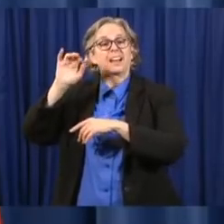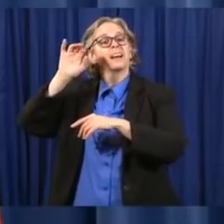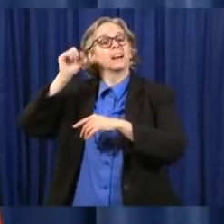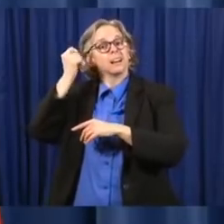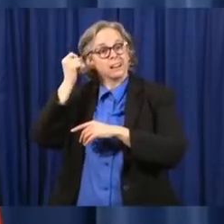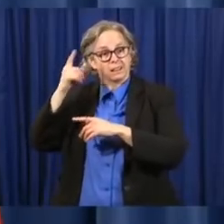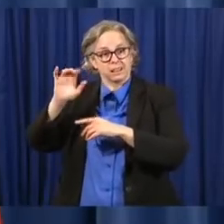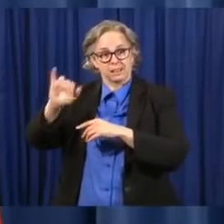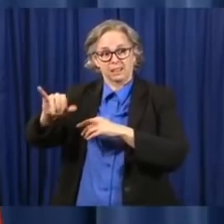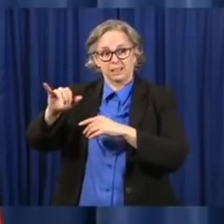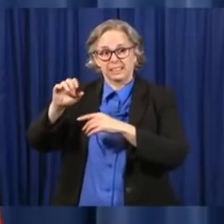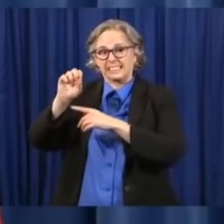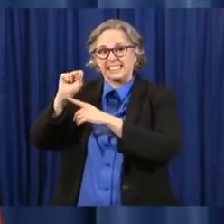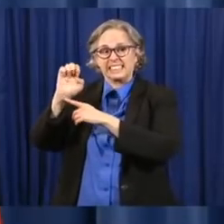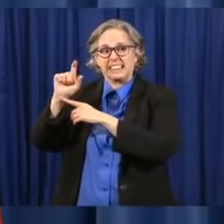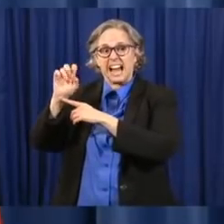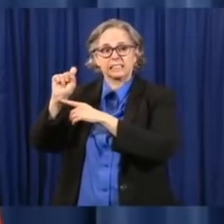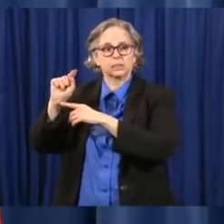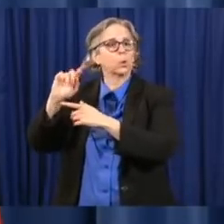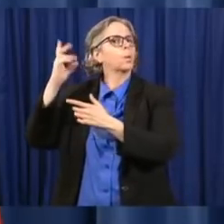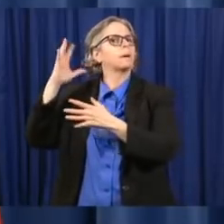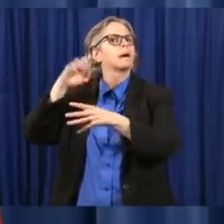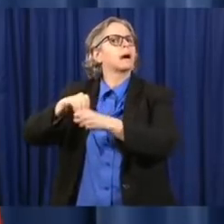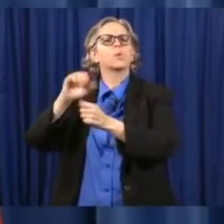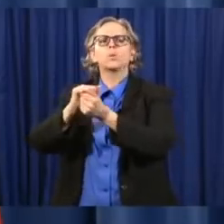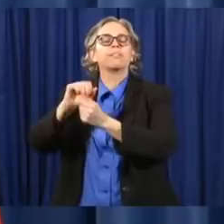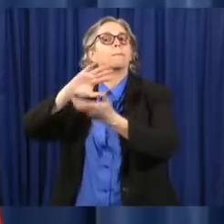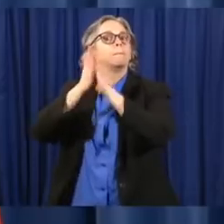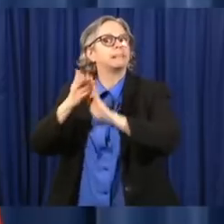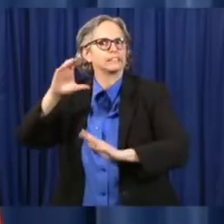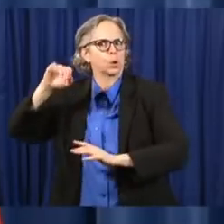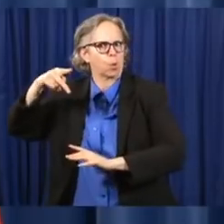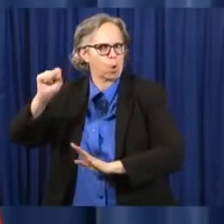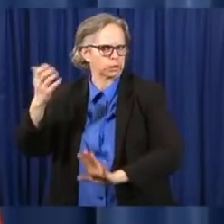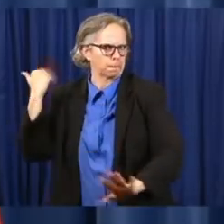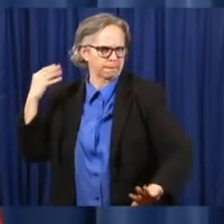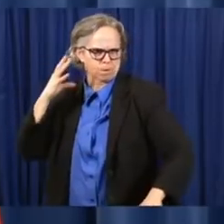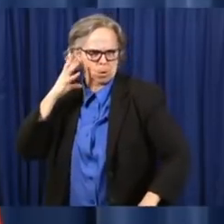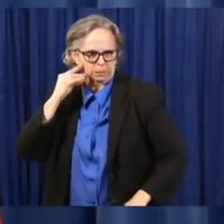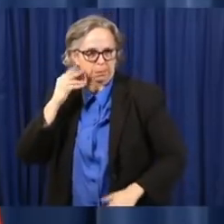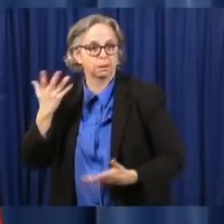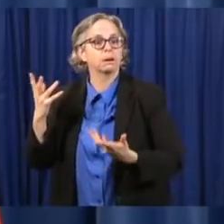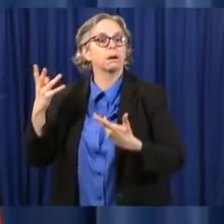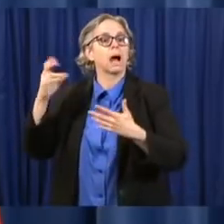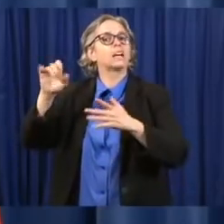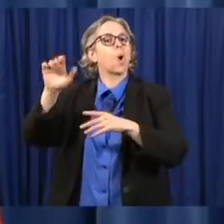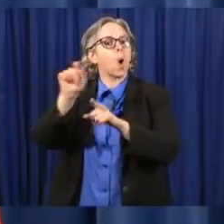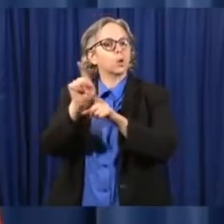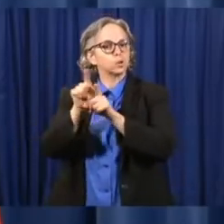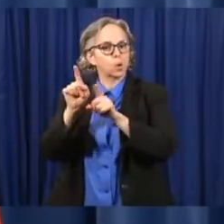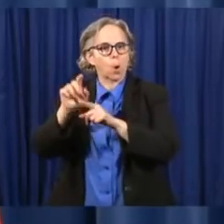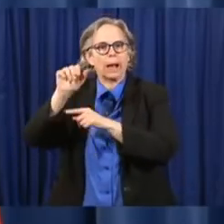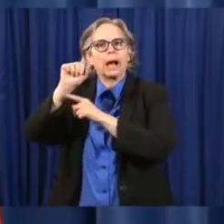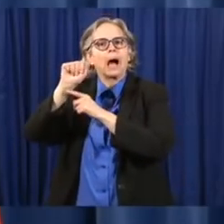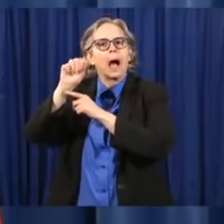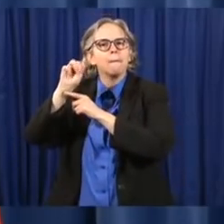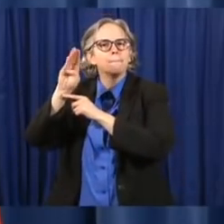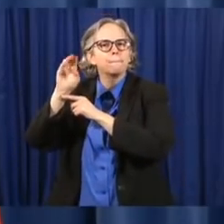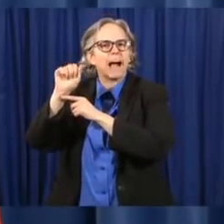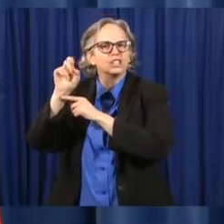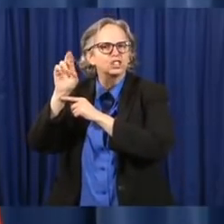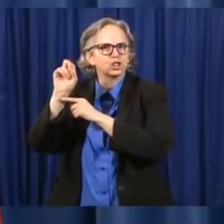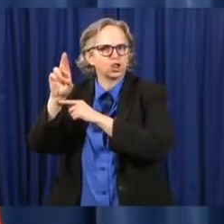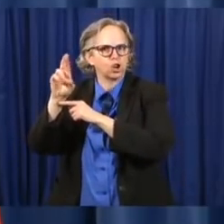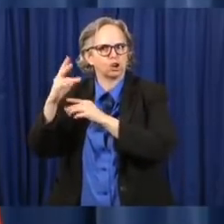then personal assistant to the United States ambassador to India. As a young man, Governor Taft served in the Peace